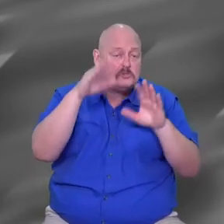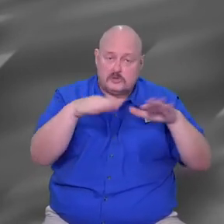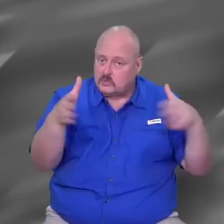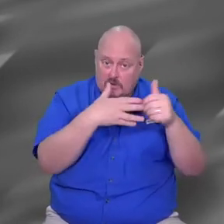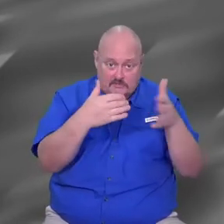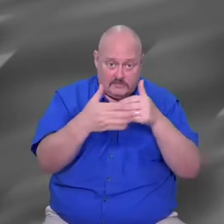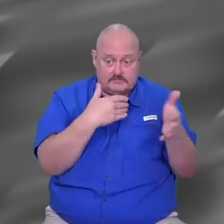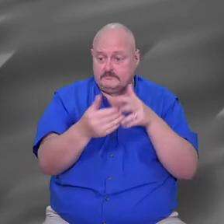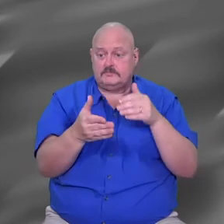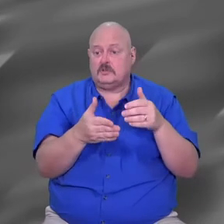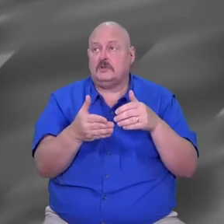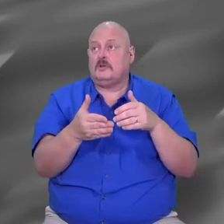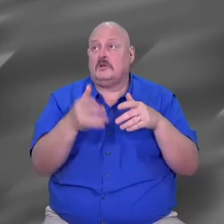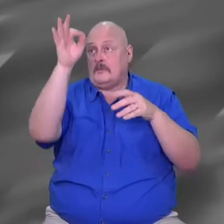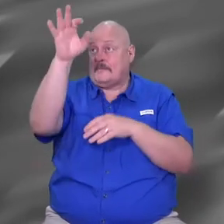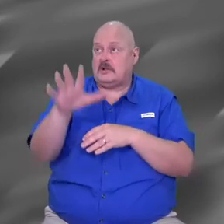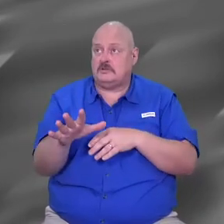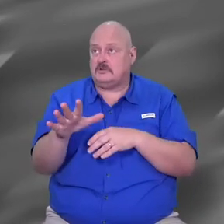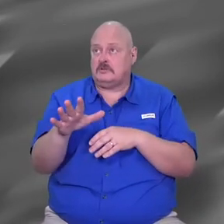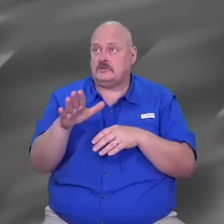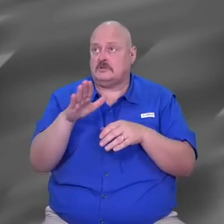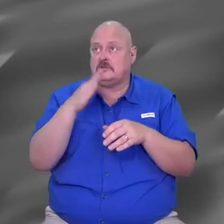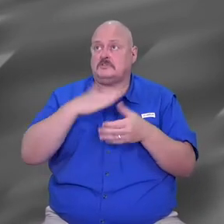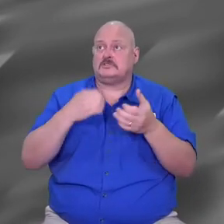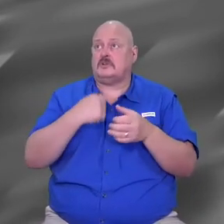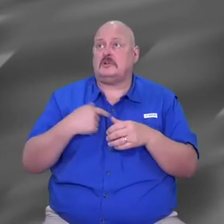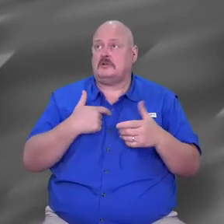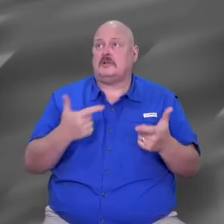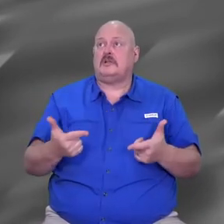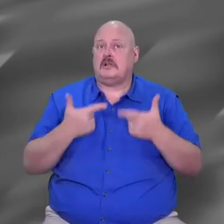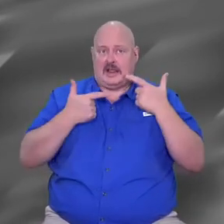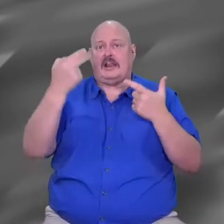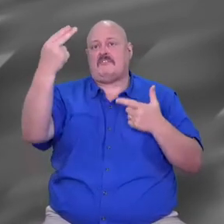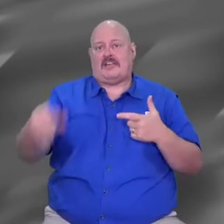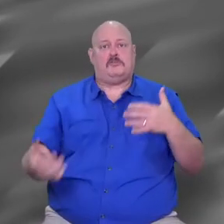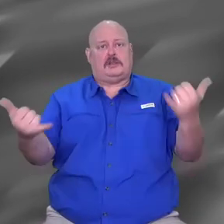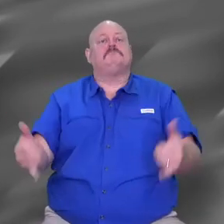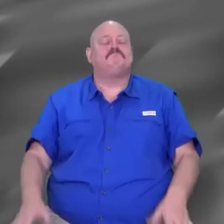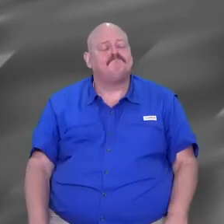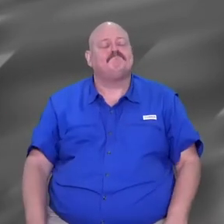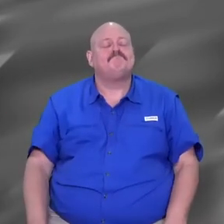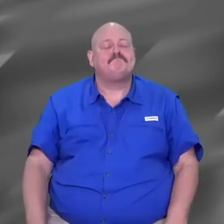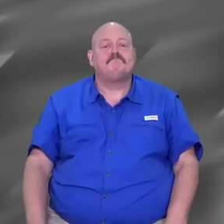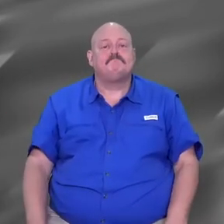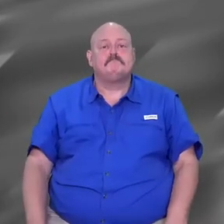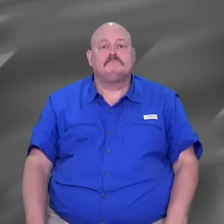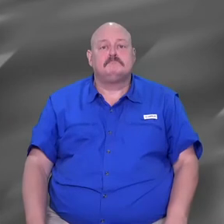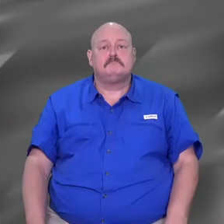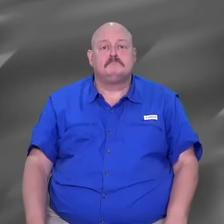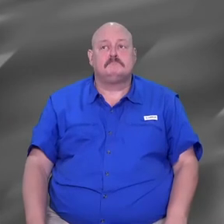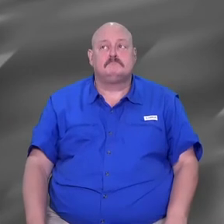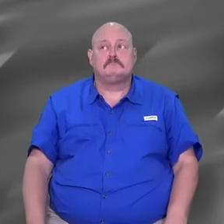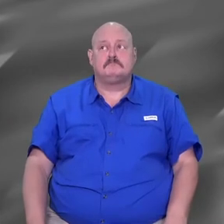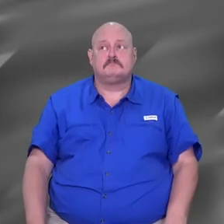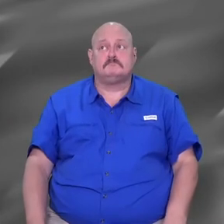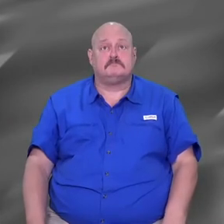may be. They'll say, Pastor, forgive me for saying it, but our life is just hell right now. It's pretty biblical, isn't